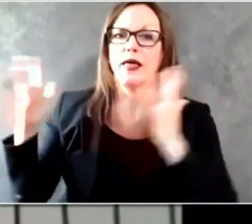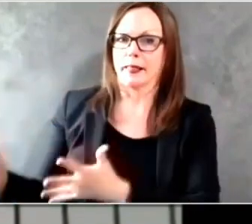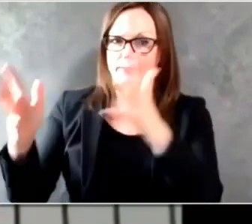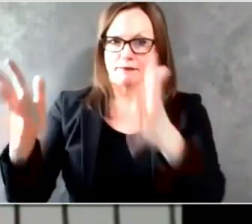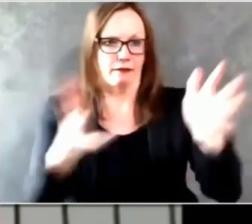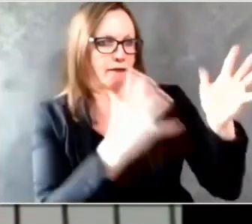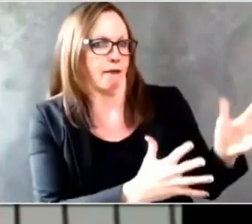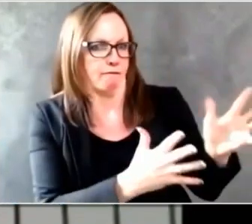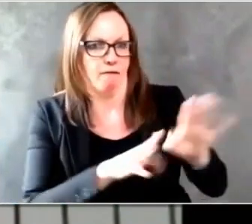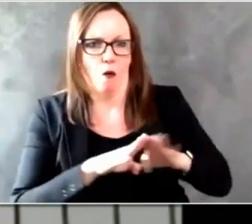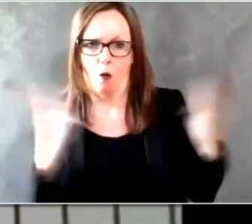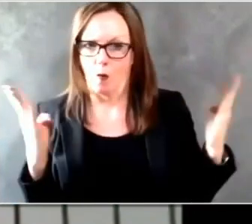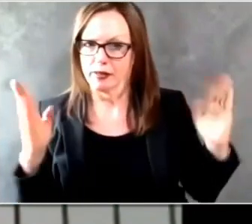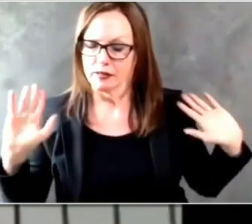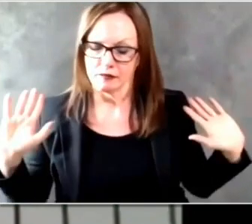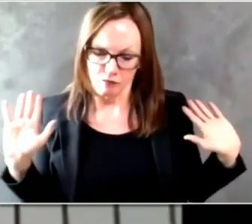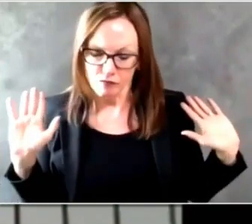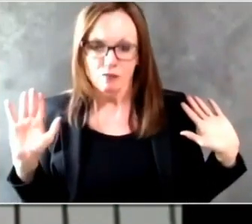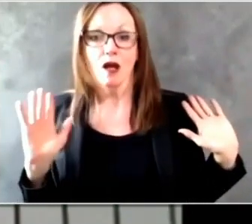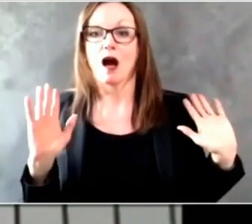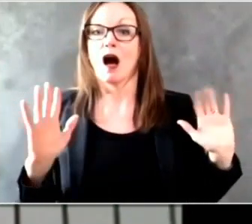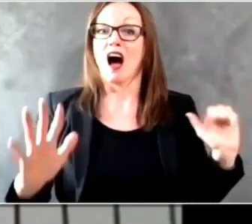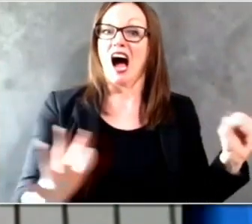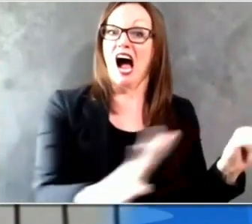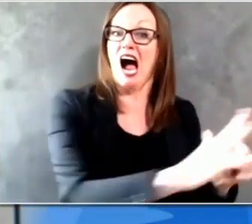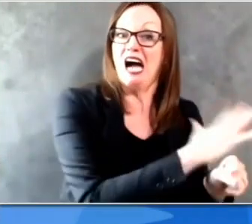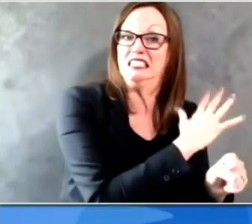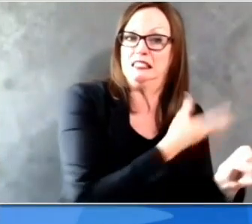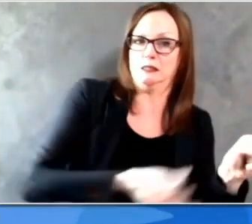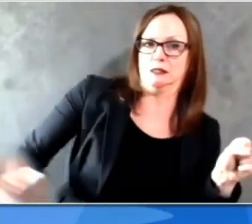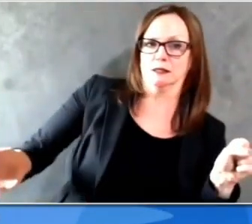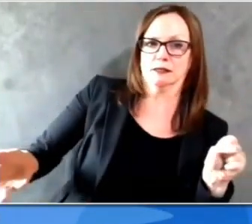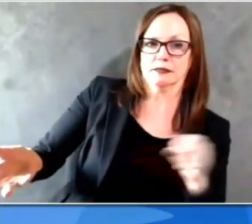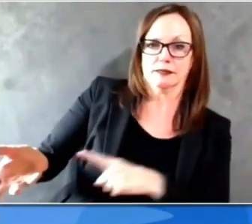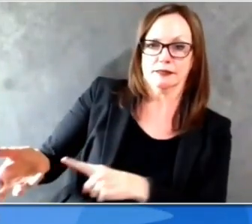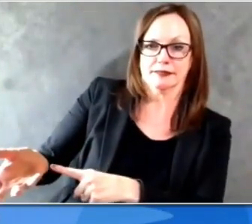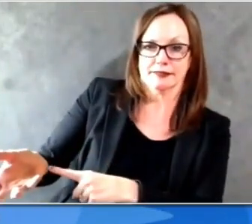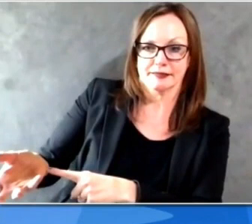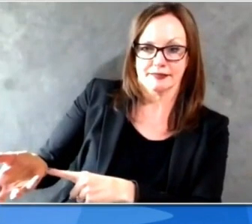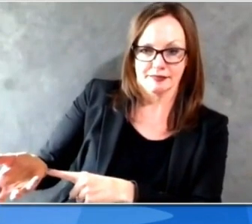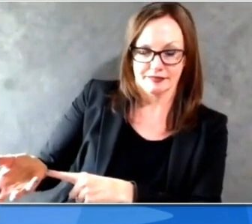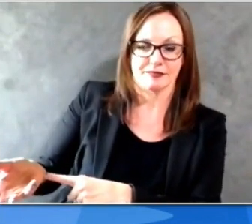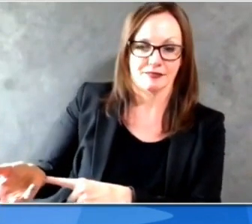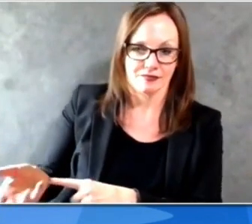There are plans for a facility in Madison as well. Are those plans, I know they were put on